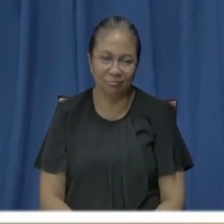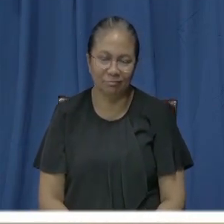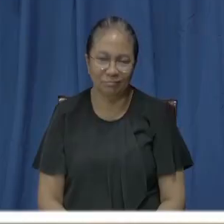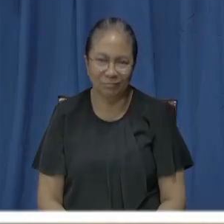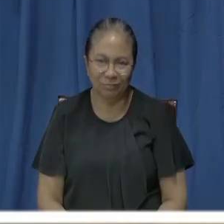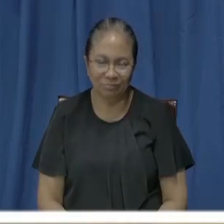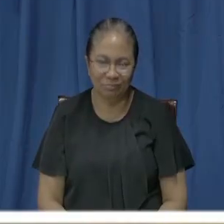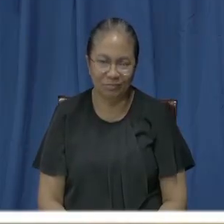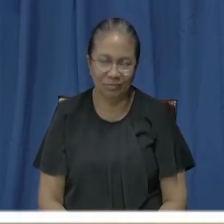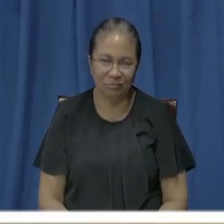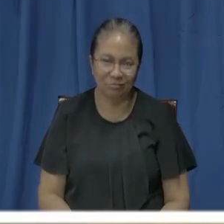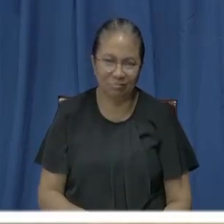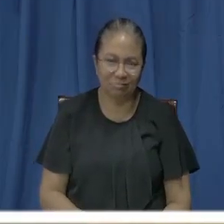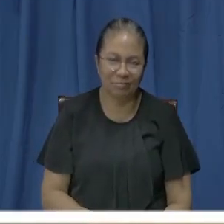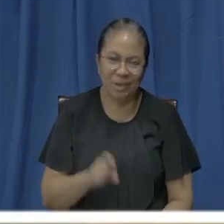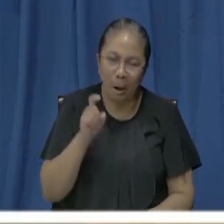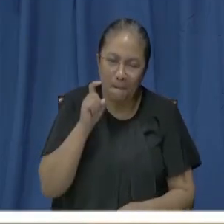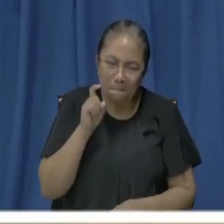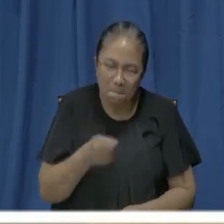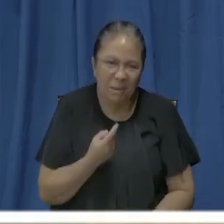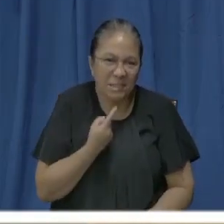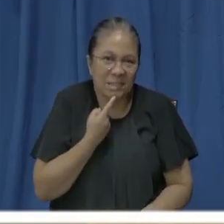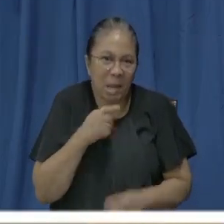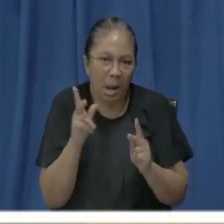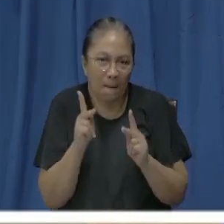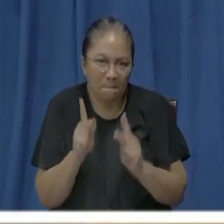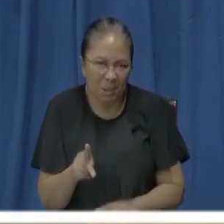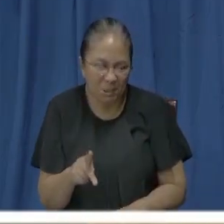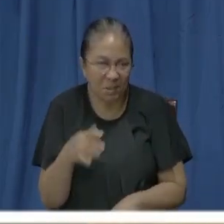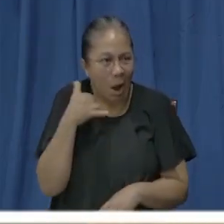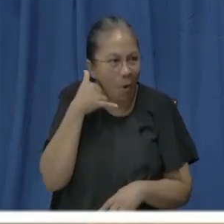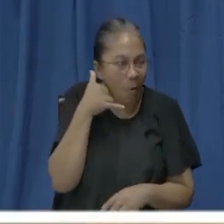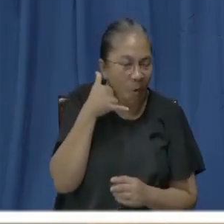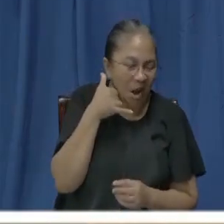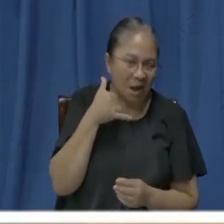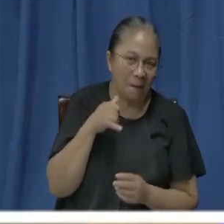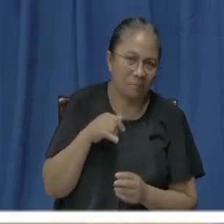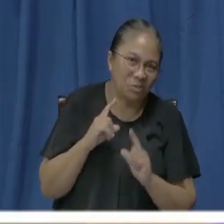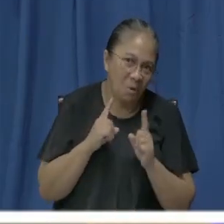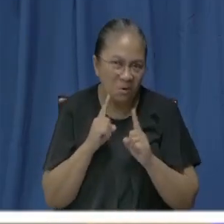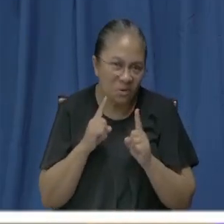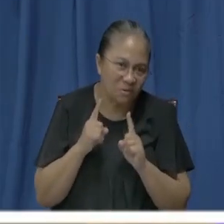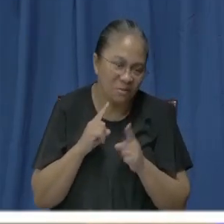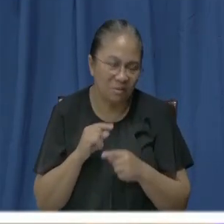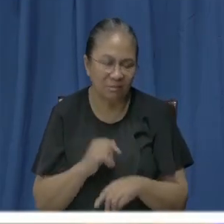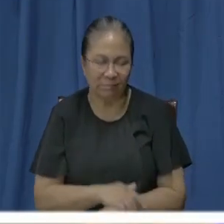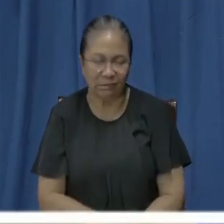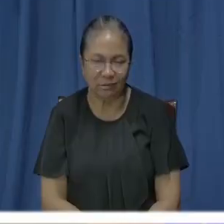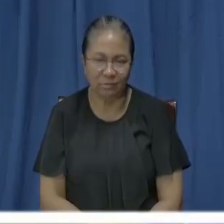yourself. You have to say it to somebody because you will bust if you don't say it.